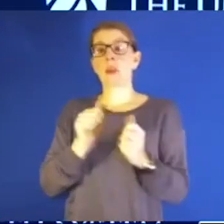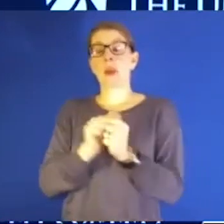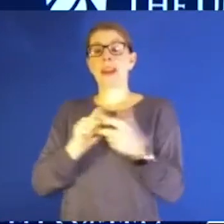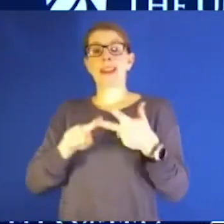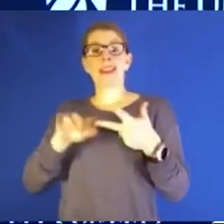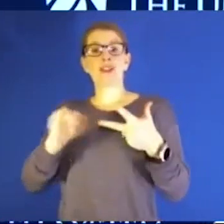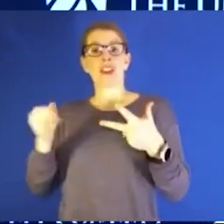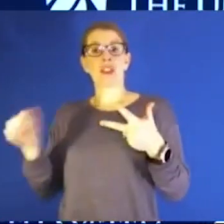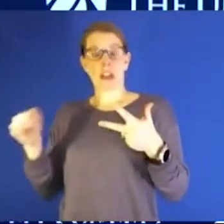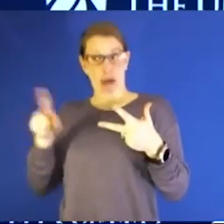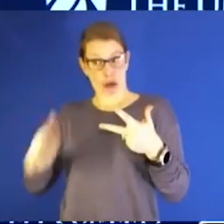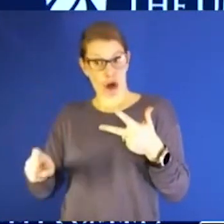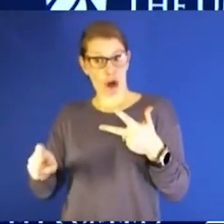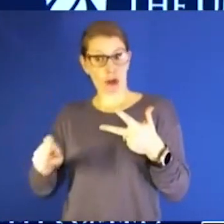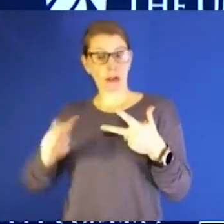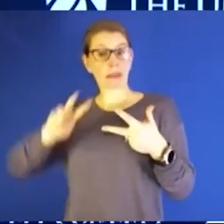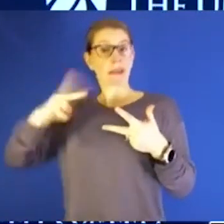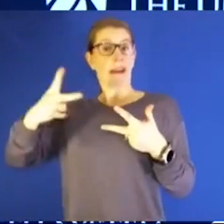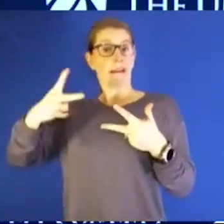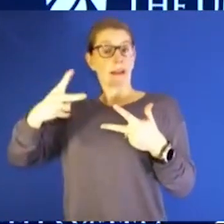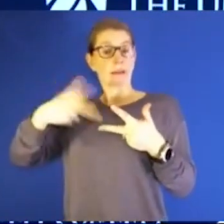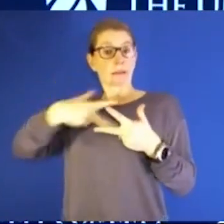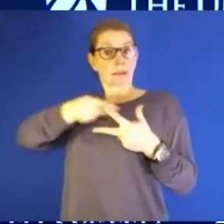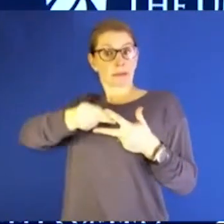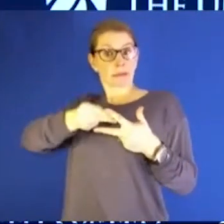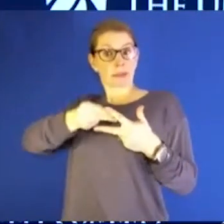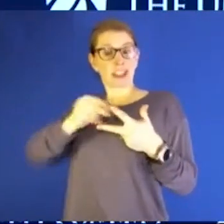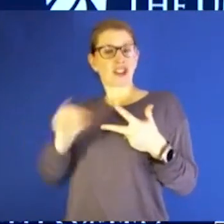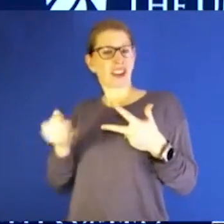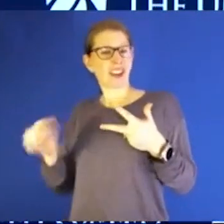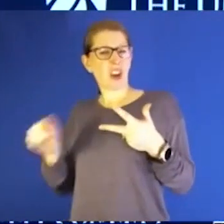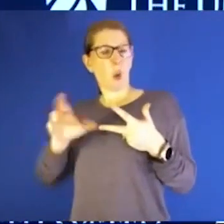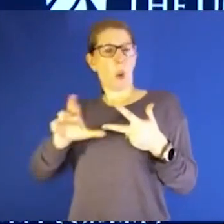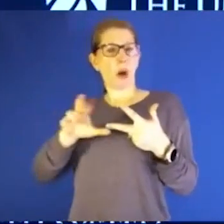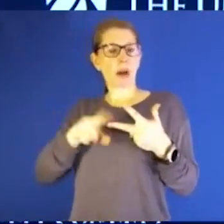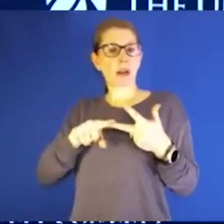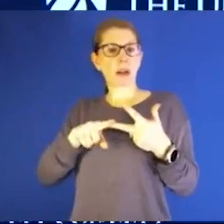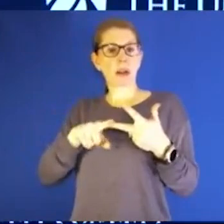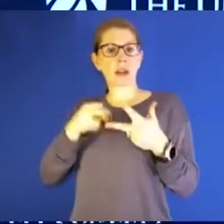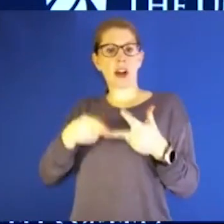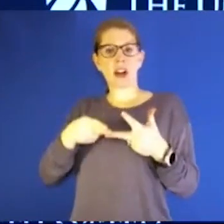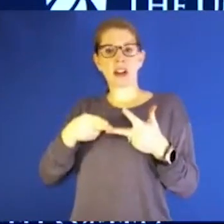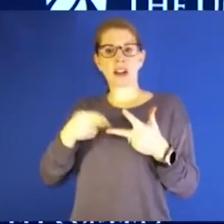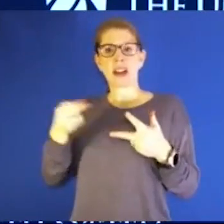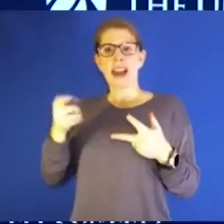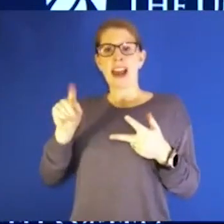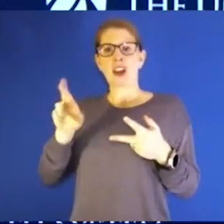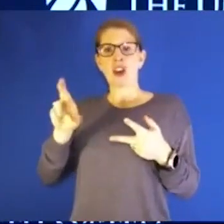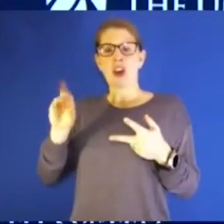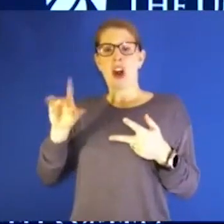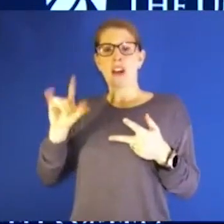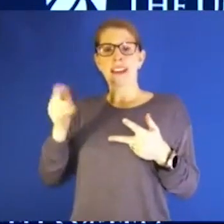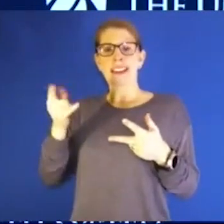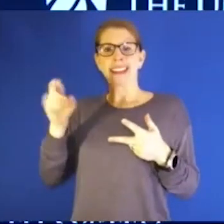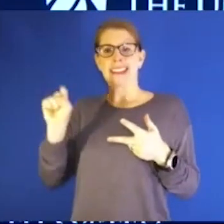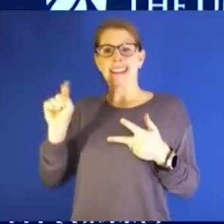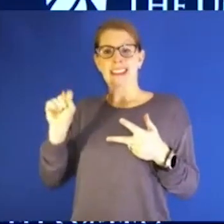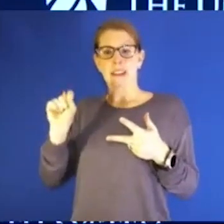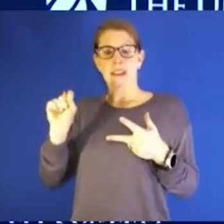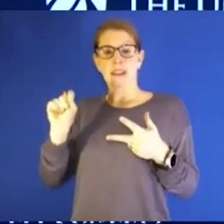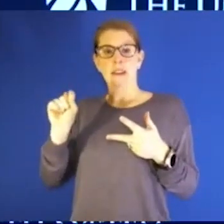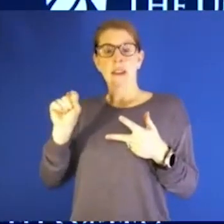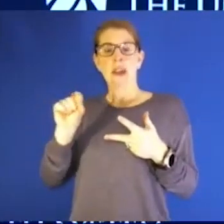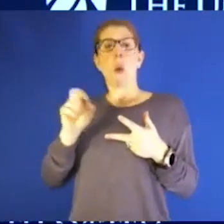be vaccinated secondarily with another J&J, what was called the homologous or heterologous approach, where they got a messenger RNA